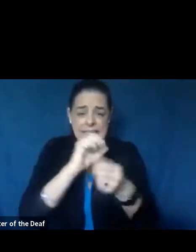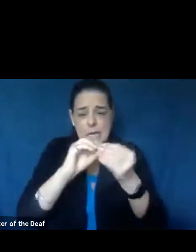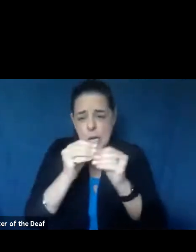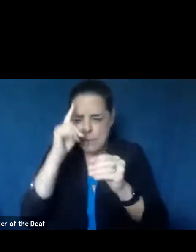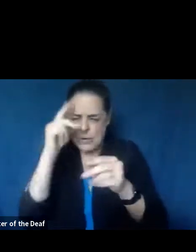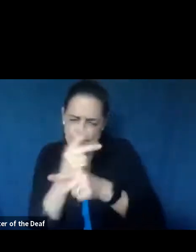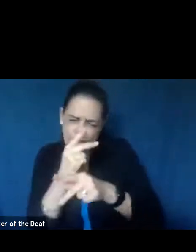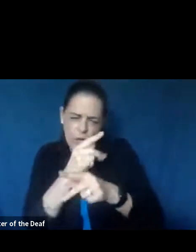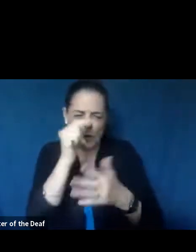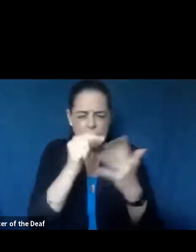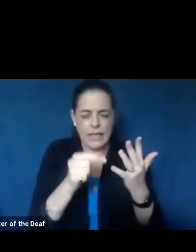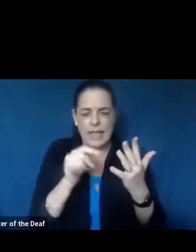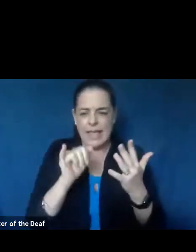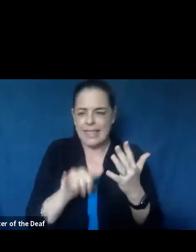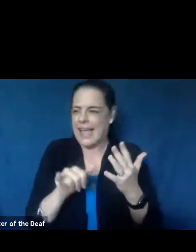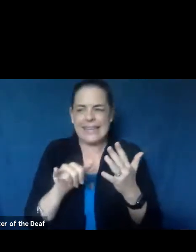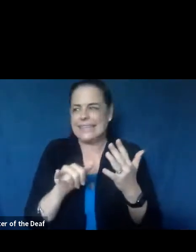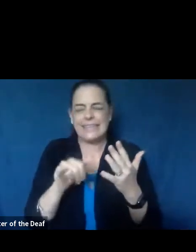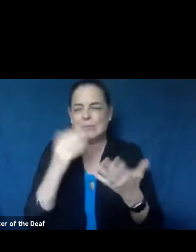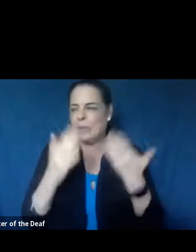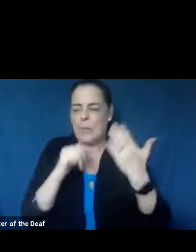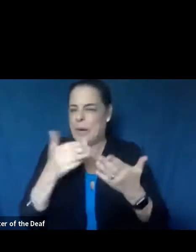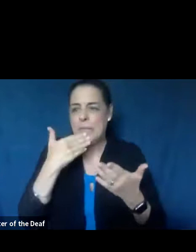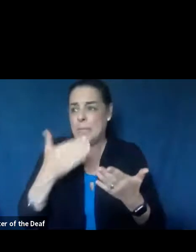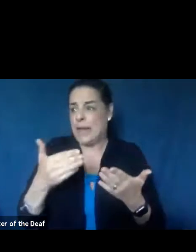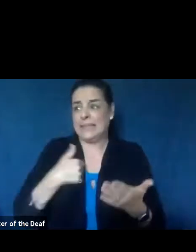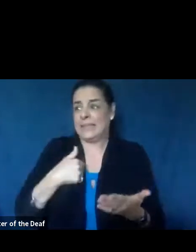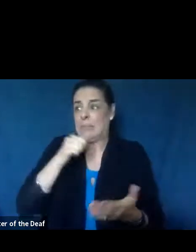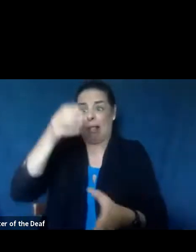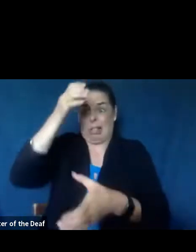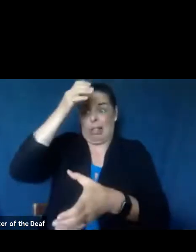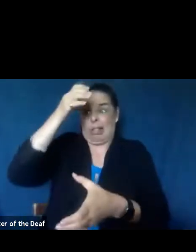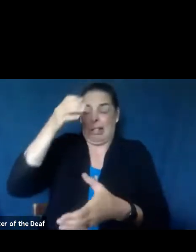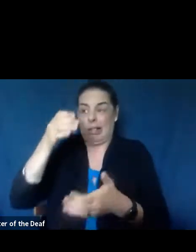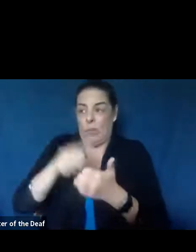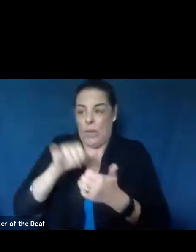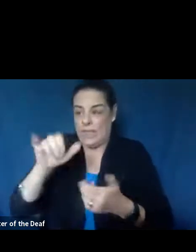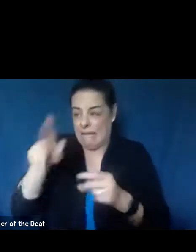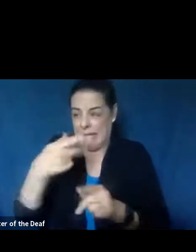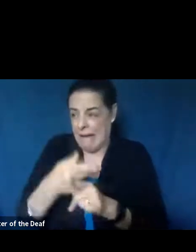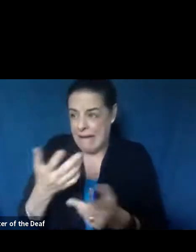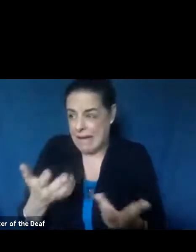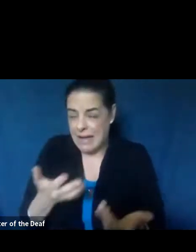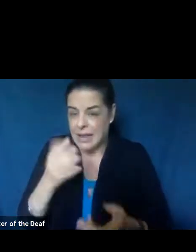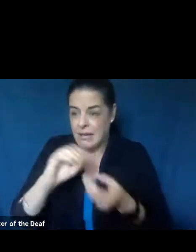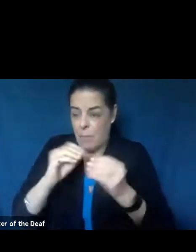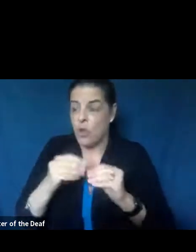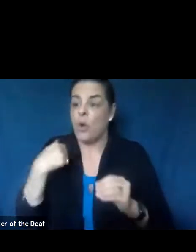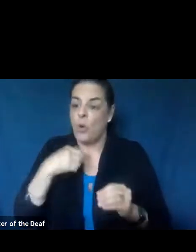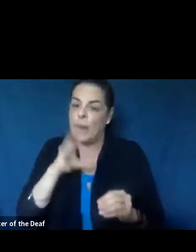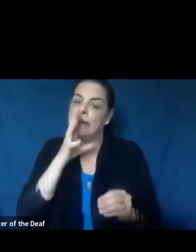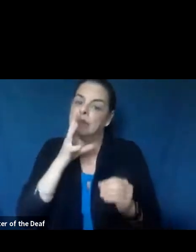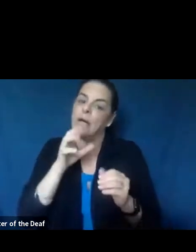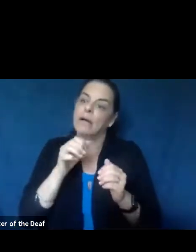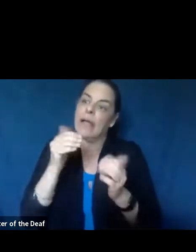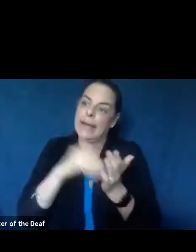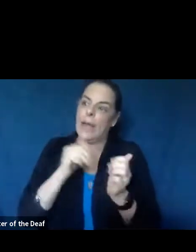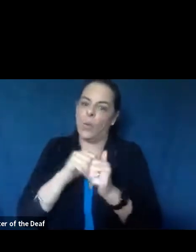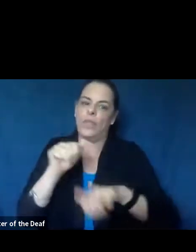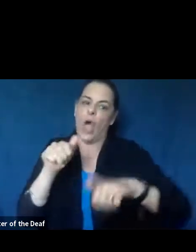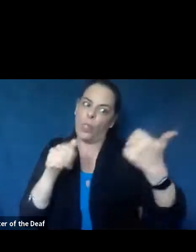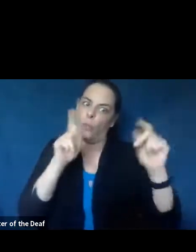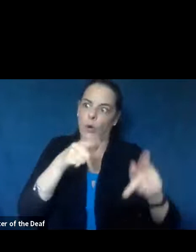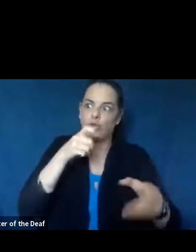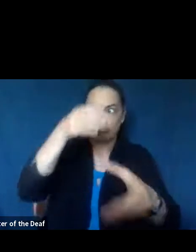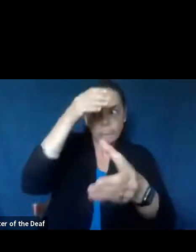calculations. And this format's probably not the best, and I'm not the best to give you that information. We can talk again, get our epidemiologists to do it. But for the